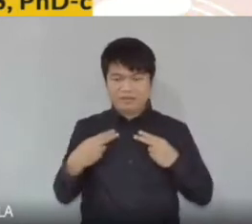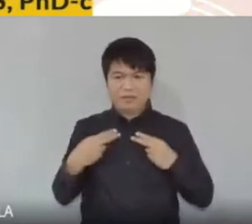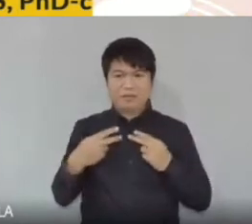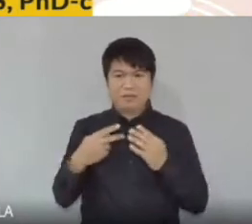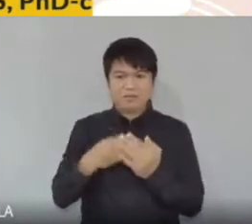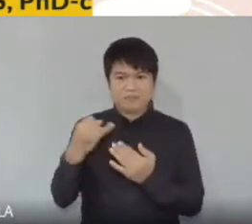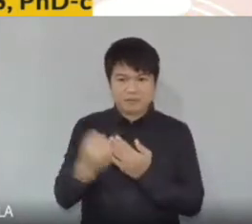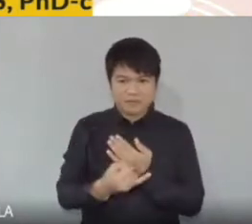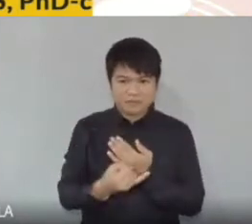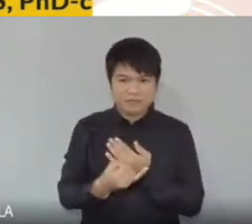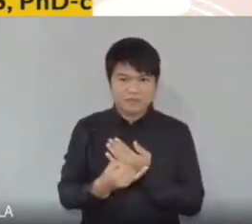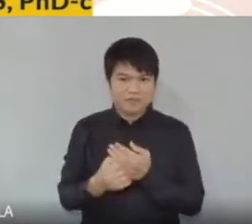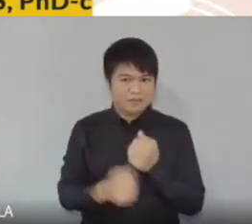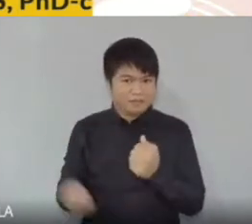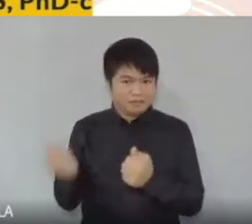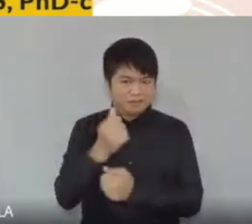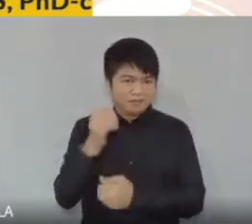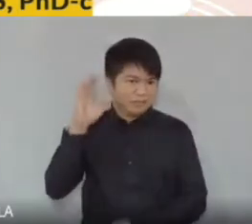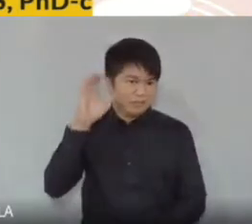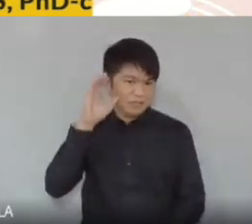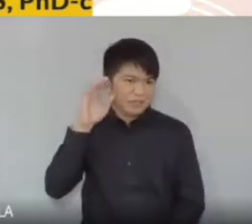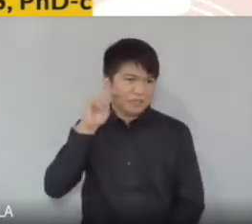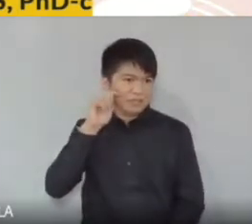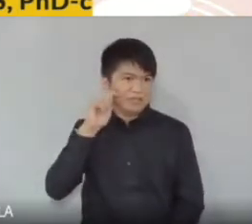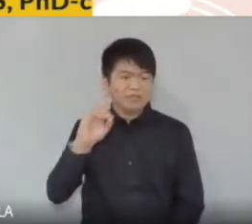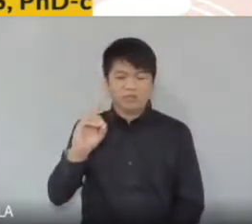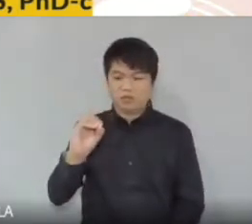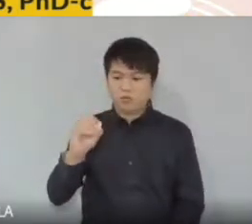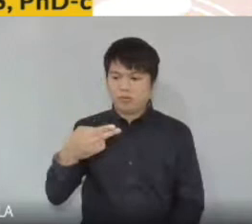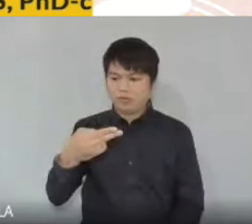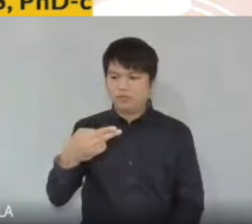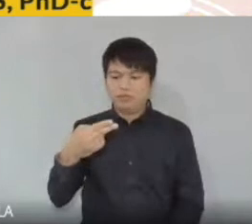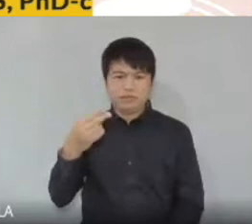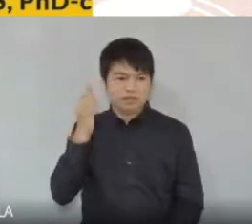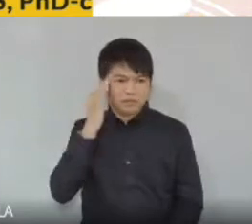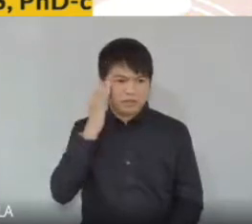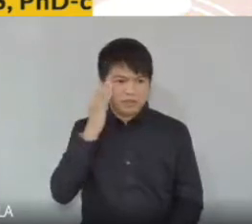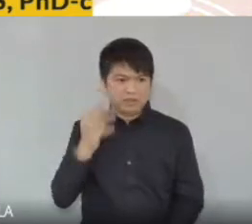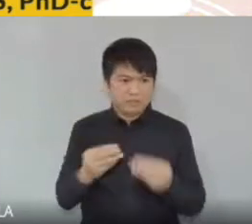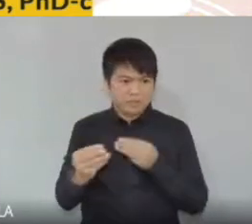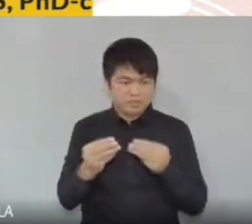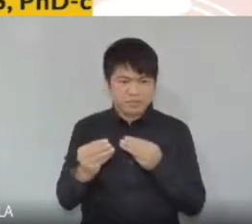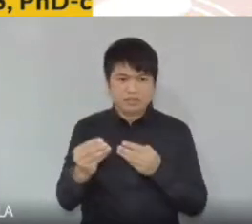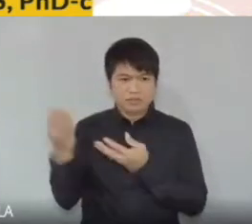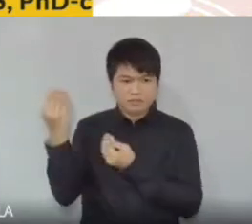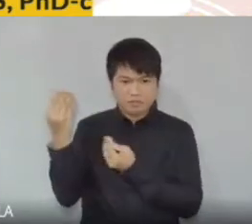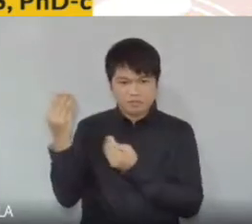the Knowledge Management Division under the DOH Knowledge Management and Information Technology